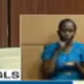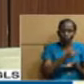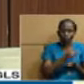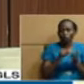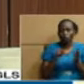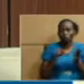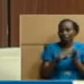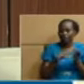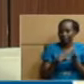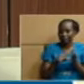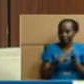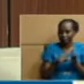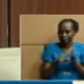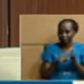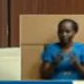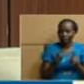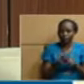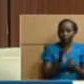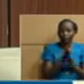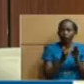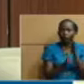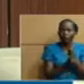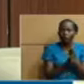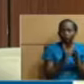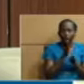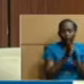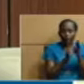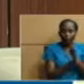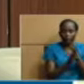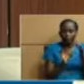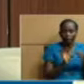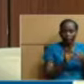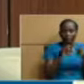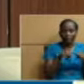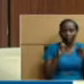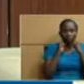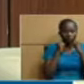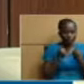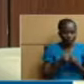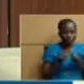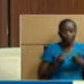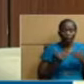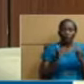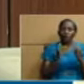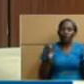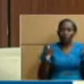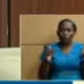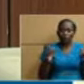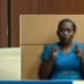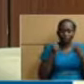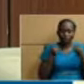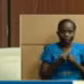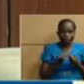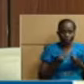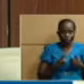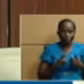and shocks and build resilience within the community, within the society. To have an equal society is to have a harmonious